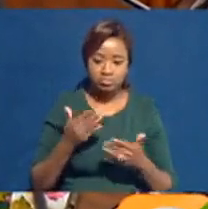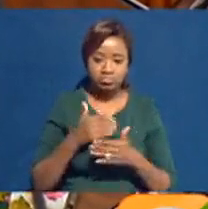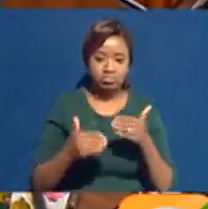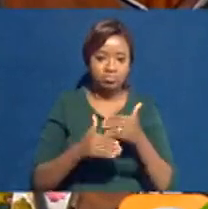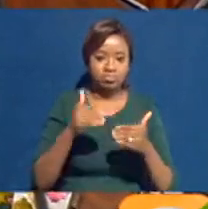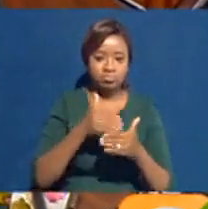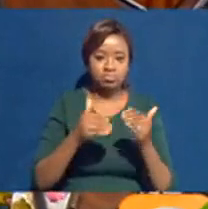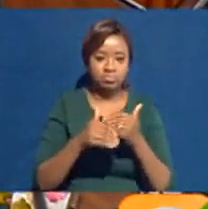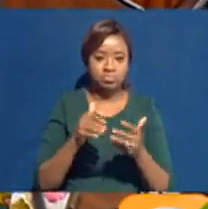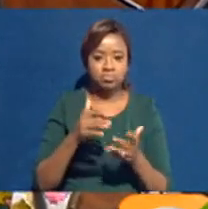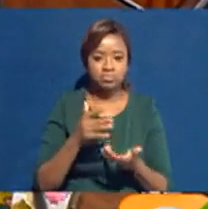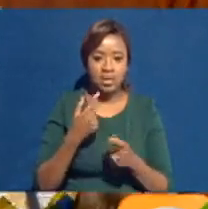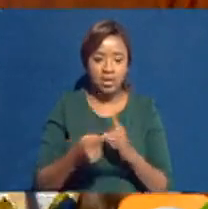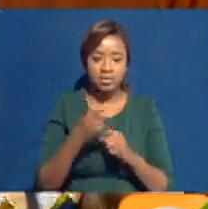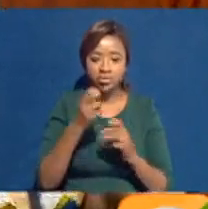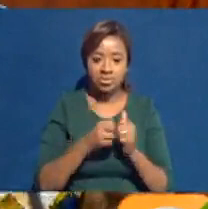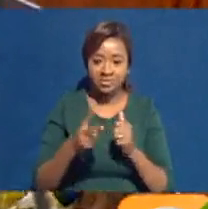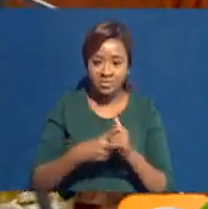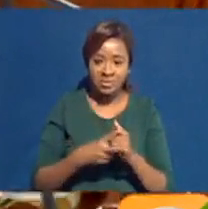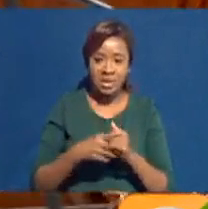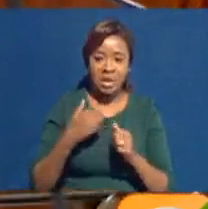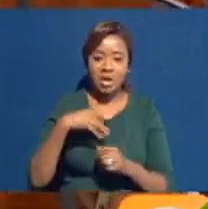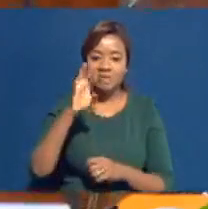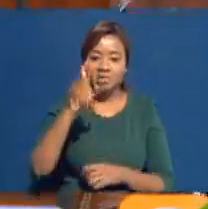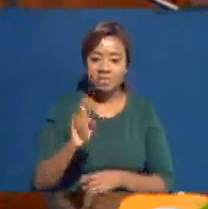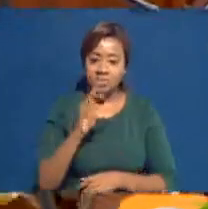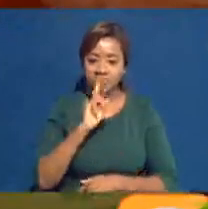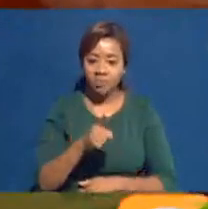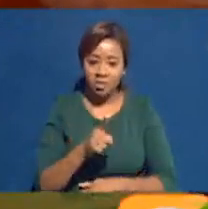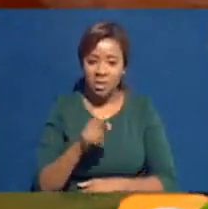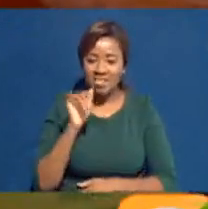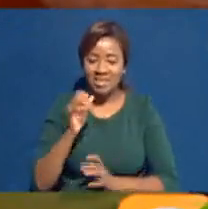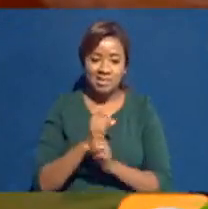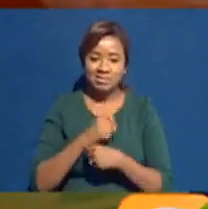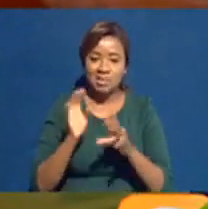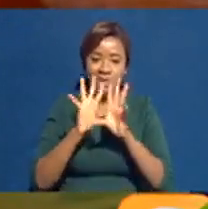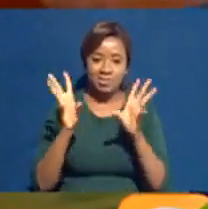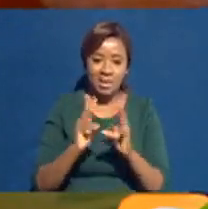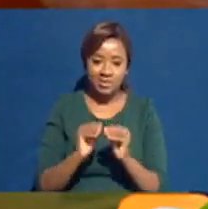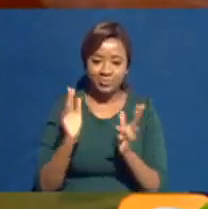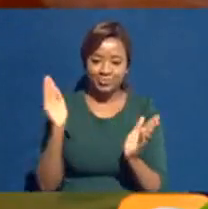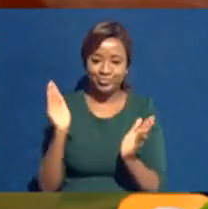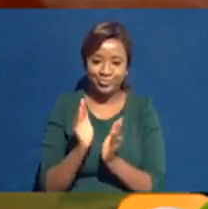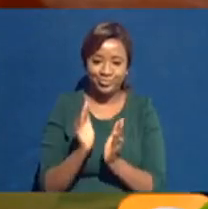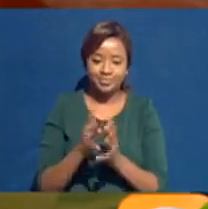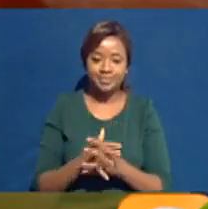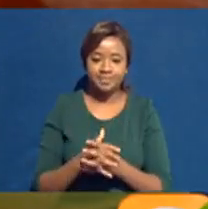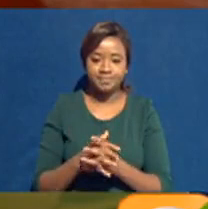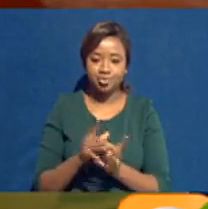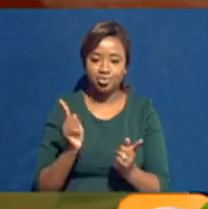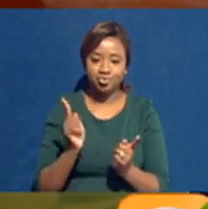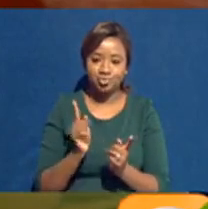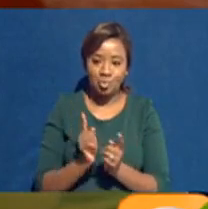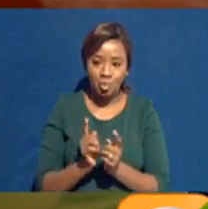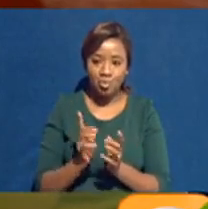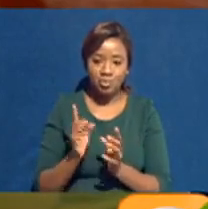in 2017 through an executive order shrinked their budget. Millions pending bills.